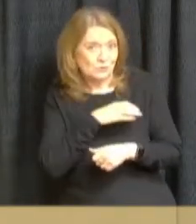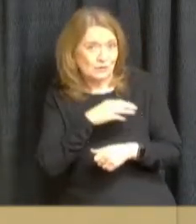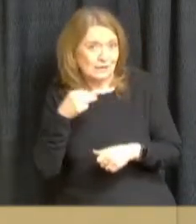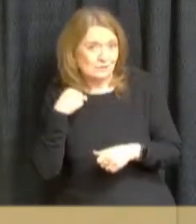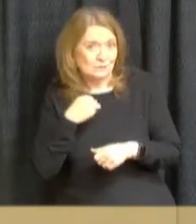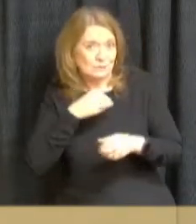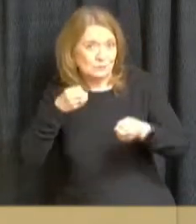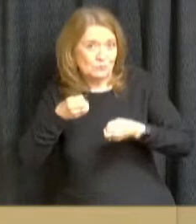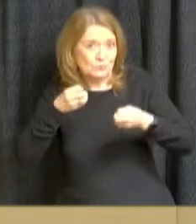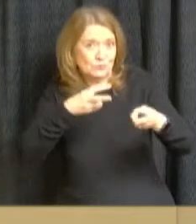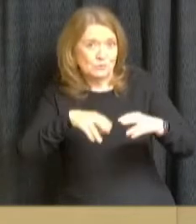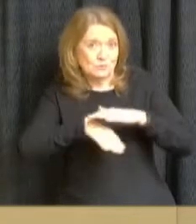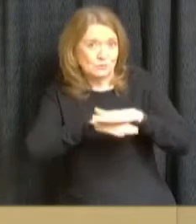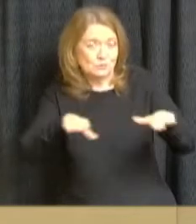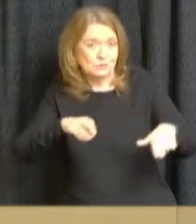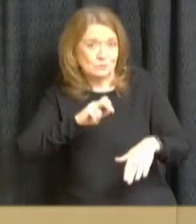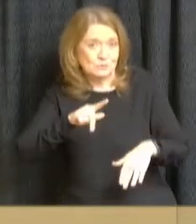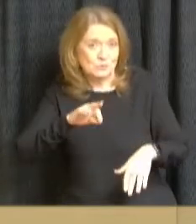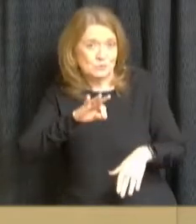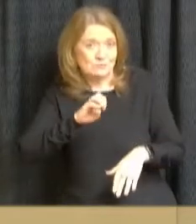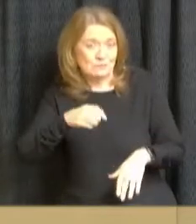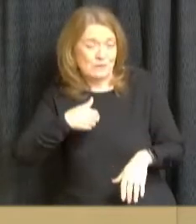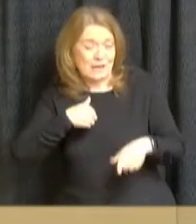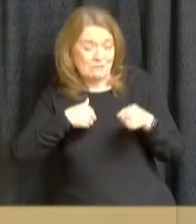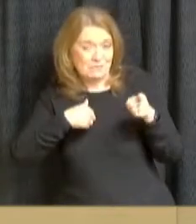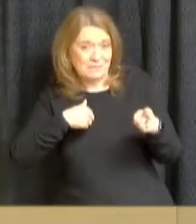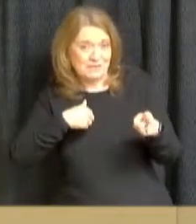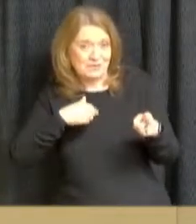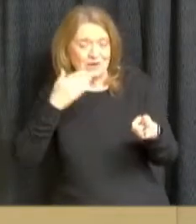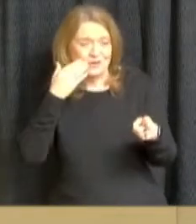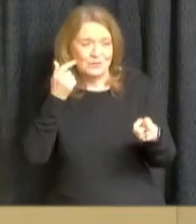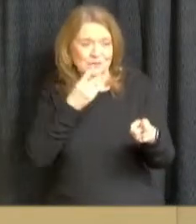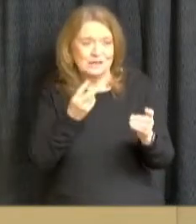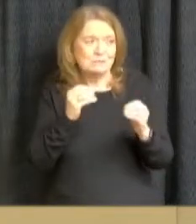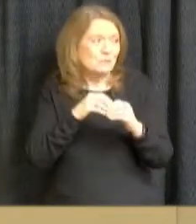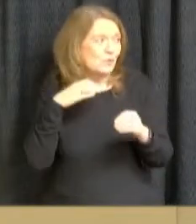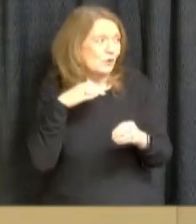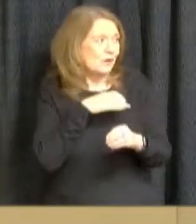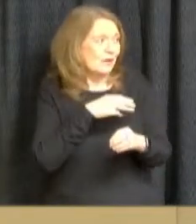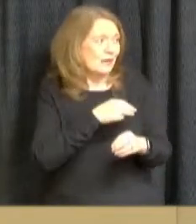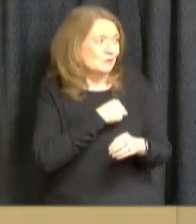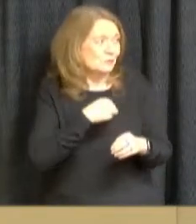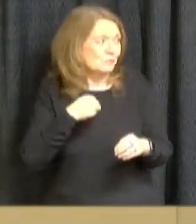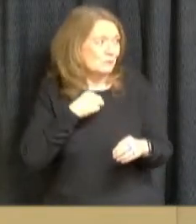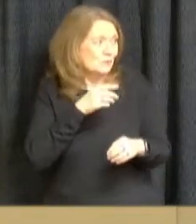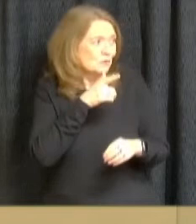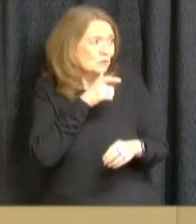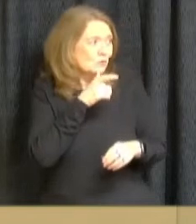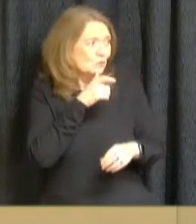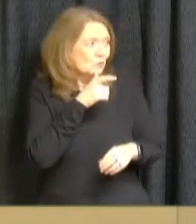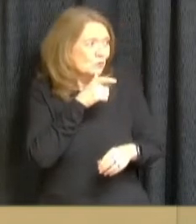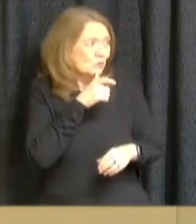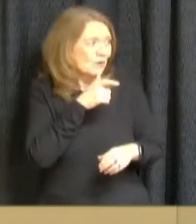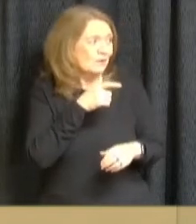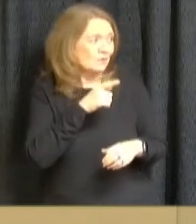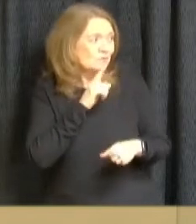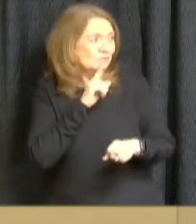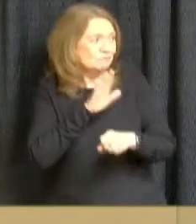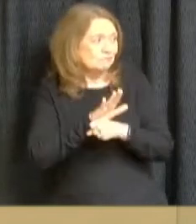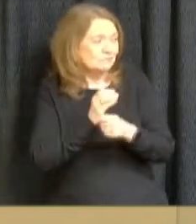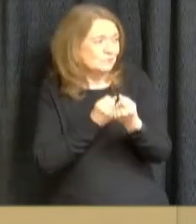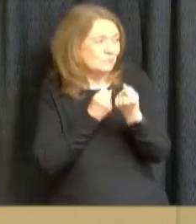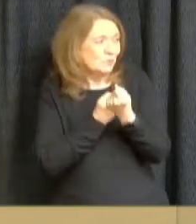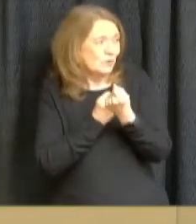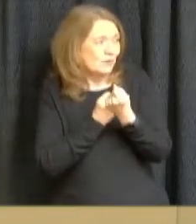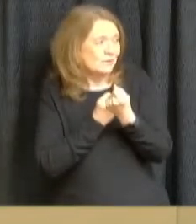into a swimming pool in February. I will be there. I know there are a couple other council members who have pledged their support as